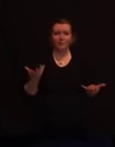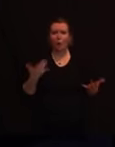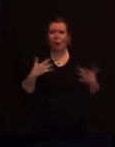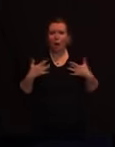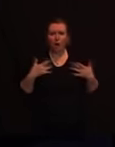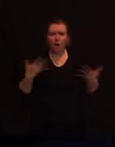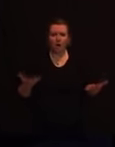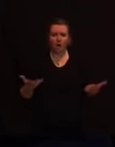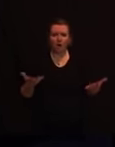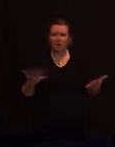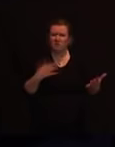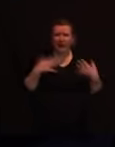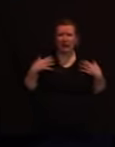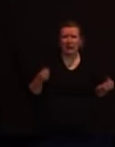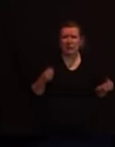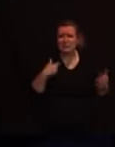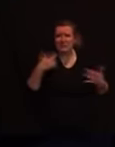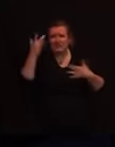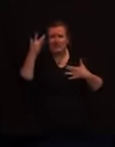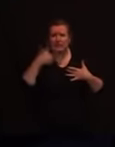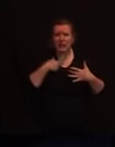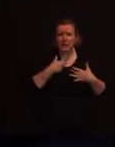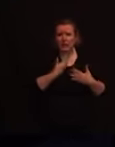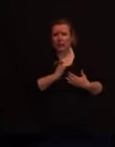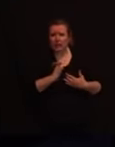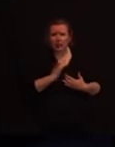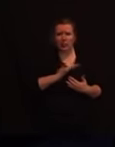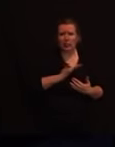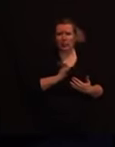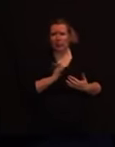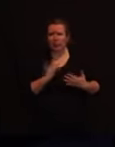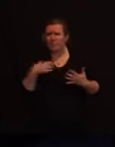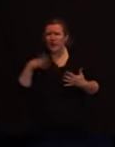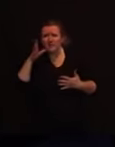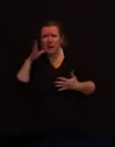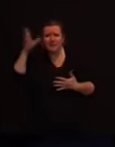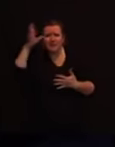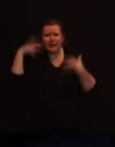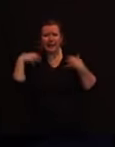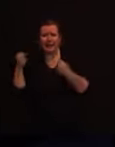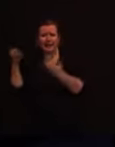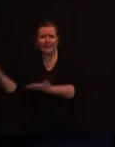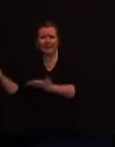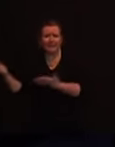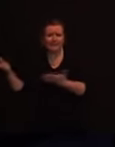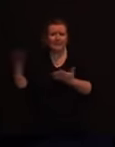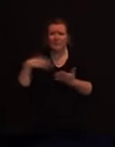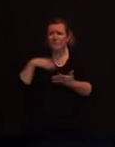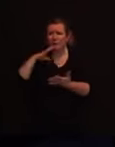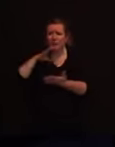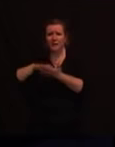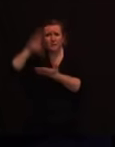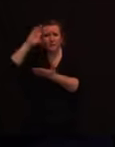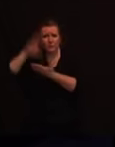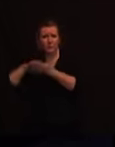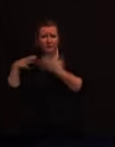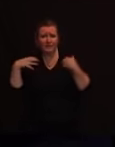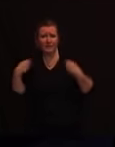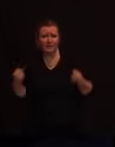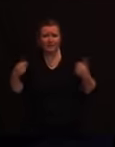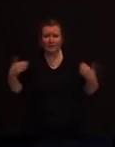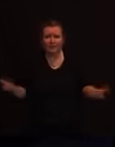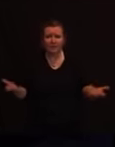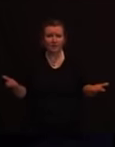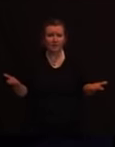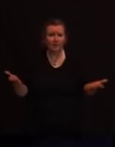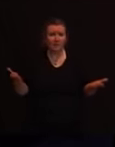healthy? Are their parents healthy? Are their children healthy? Are their wives, their husbands healthy? And their lack of